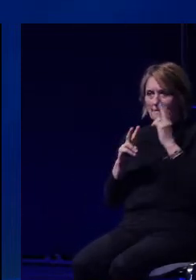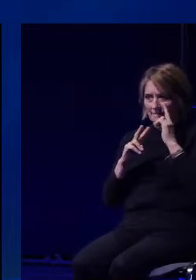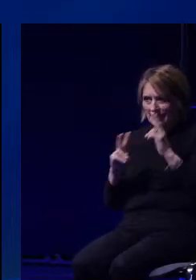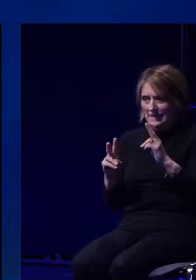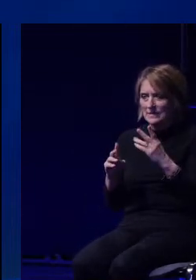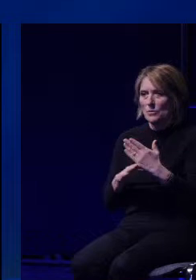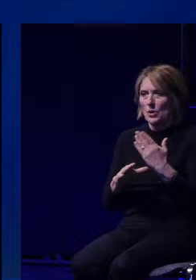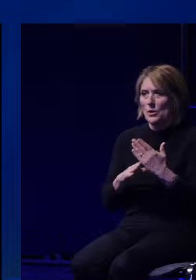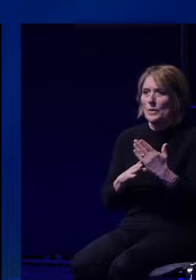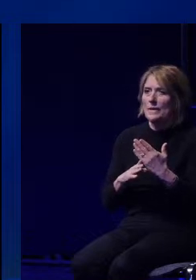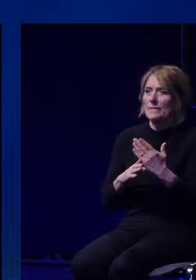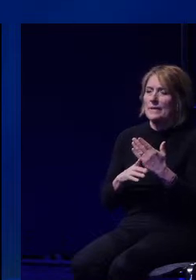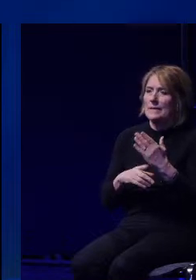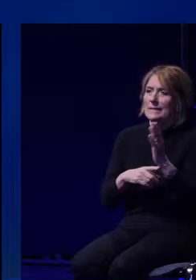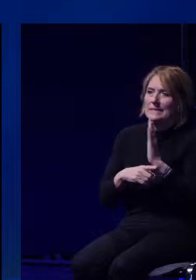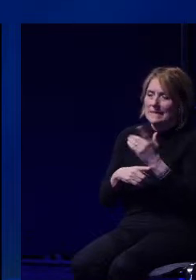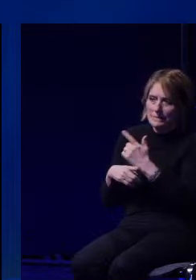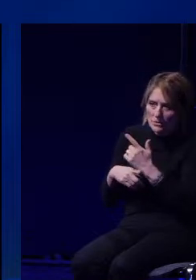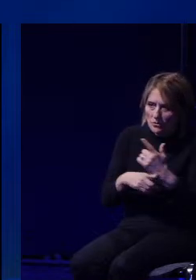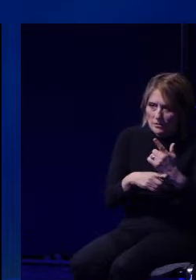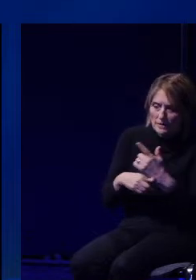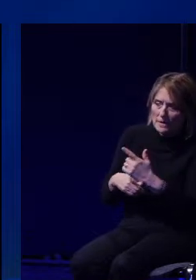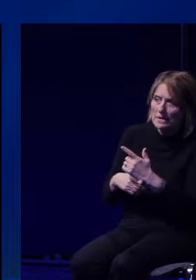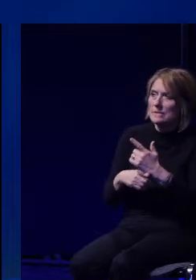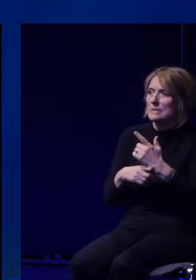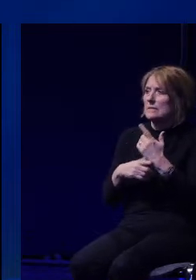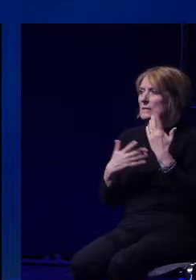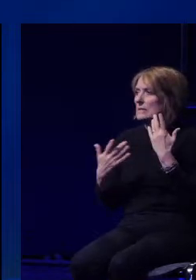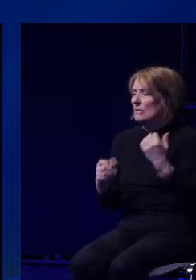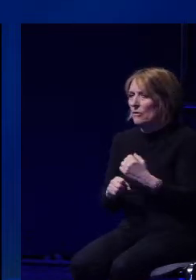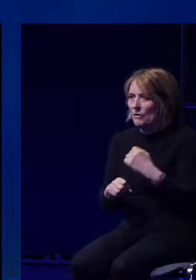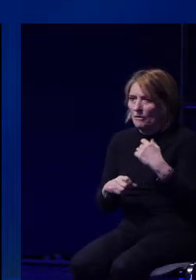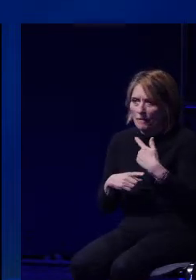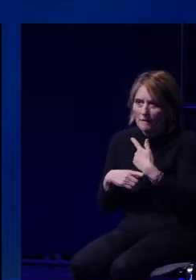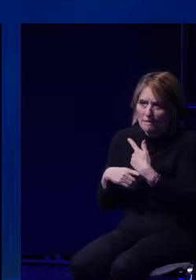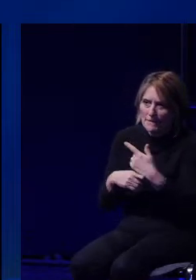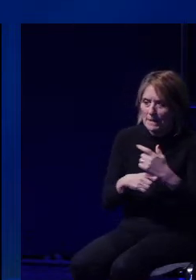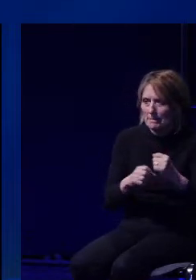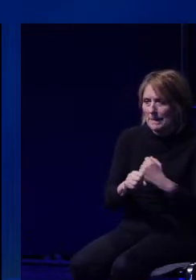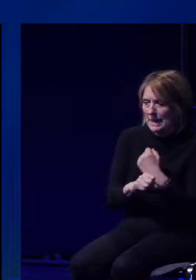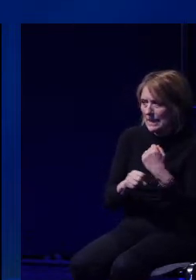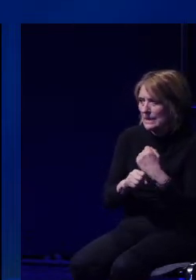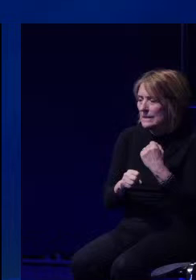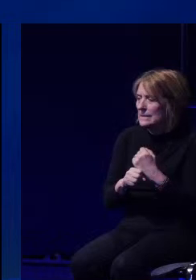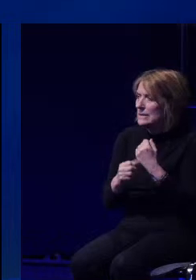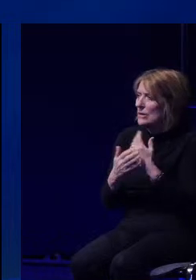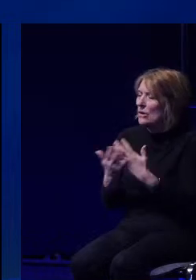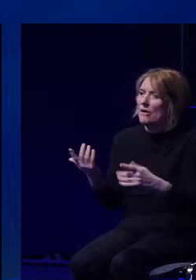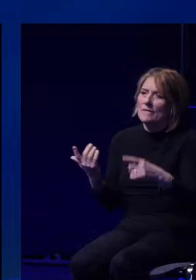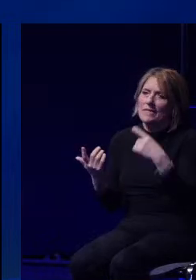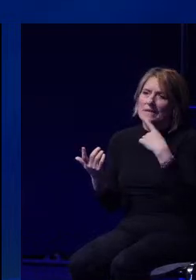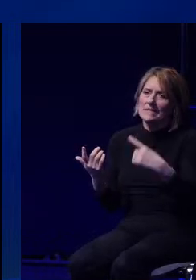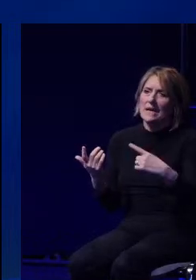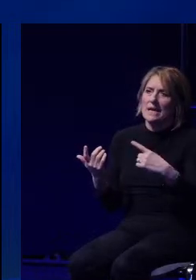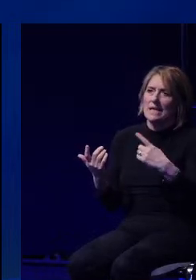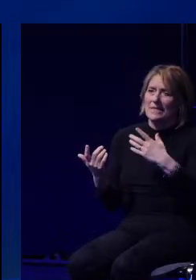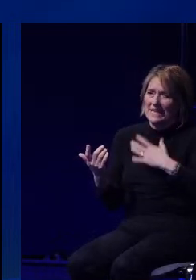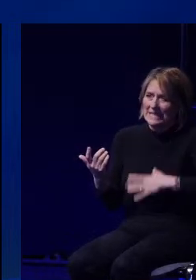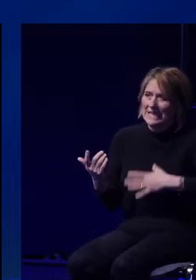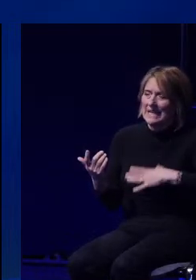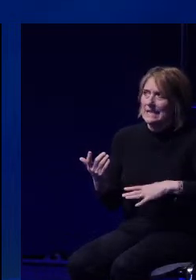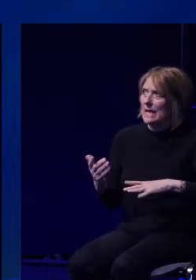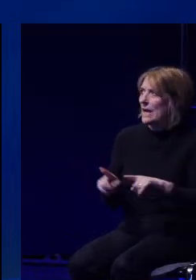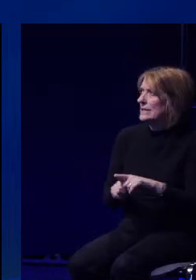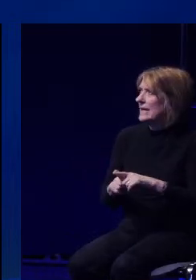directors, they'll say that like sort of conventional live action cinematographers will often say that they need that physical